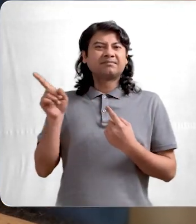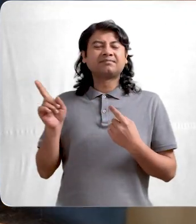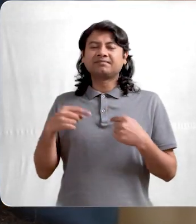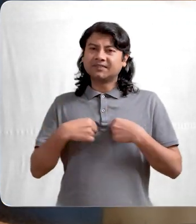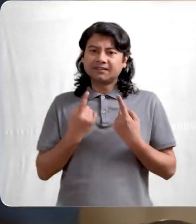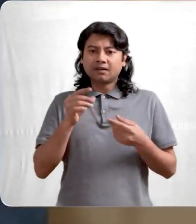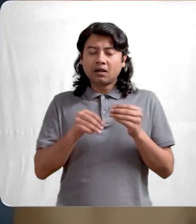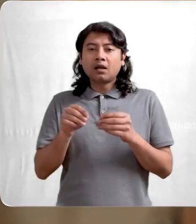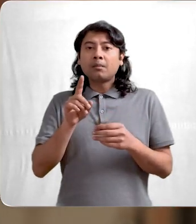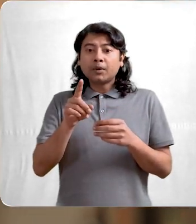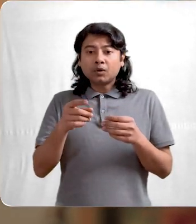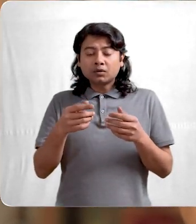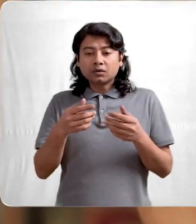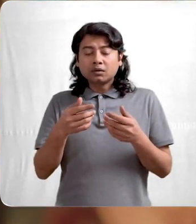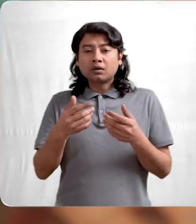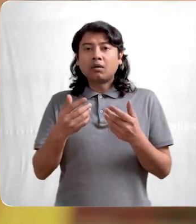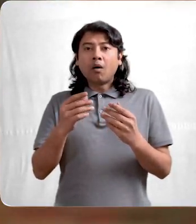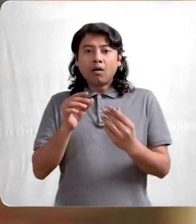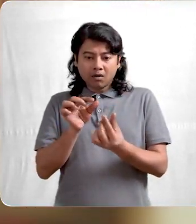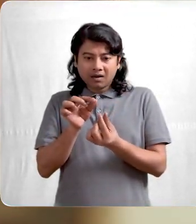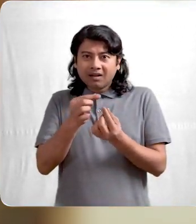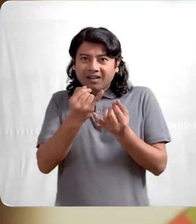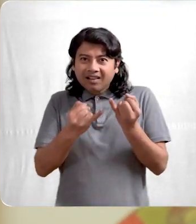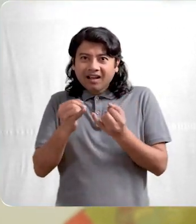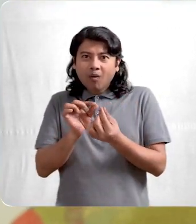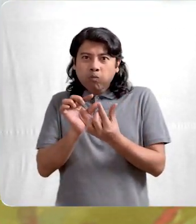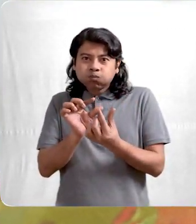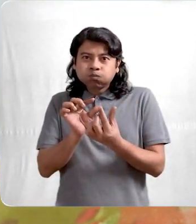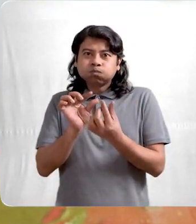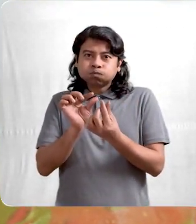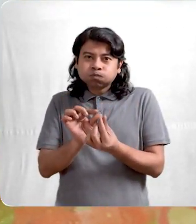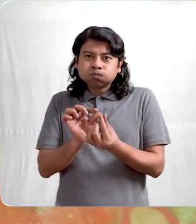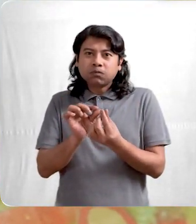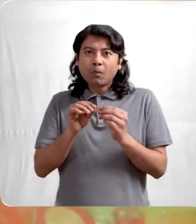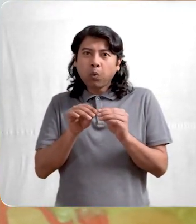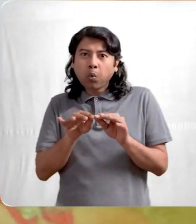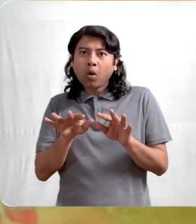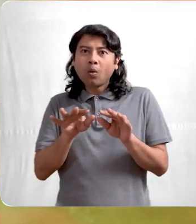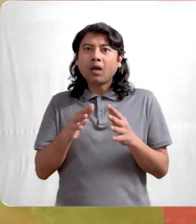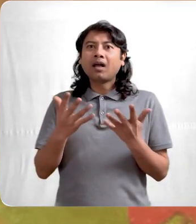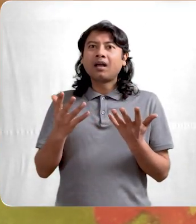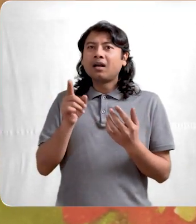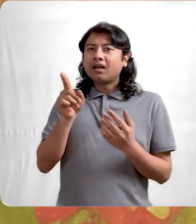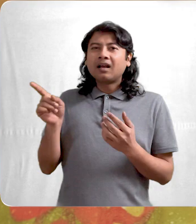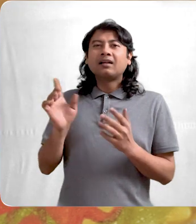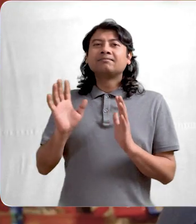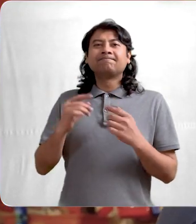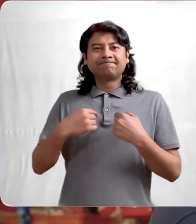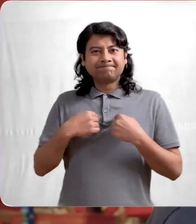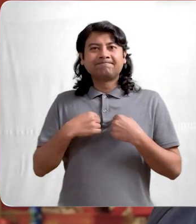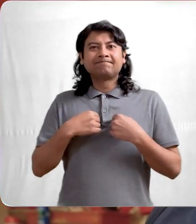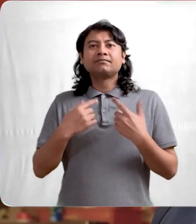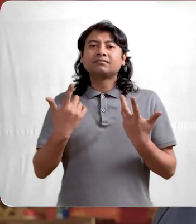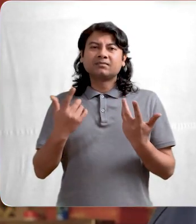So that is very important to me, because any one stage you may want to give more pressure, less pressure, thick line, thin line. The work will look very different,